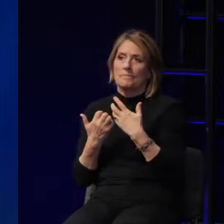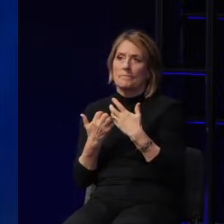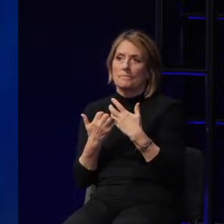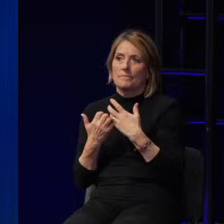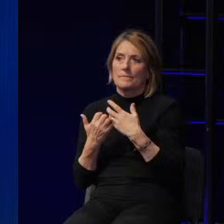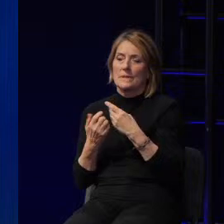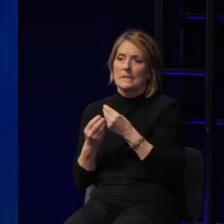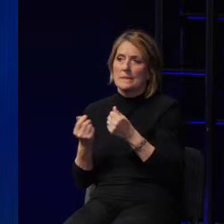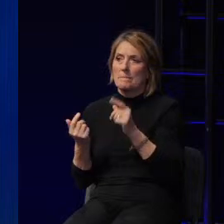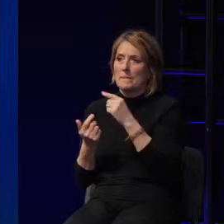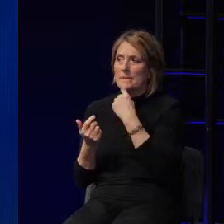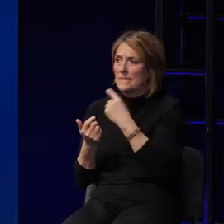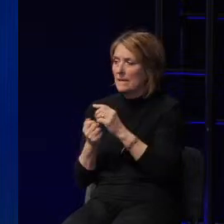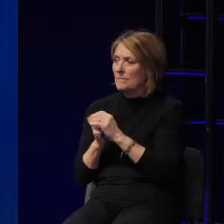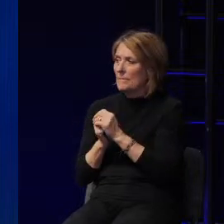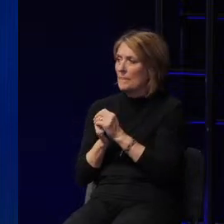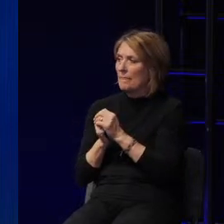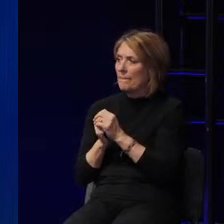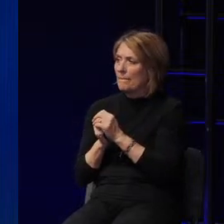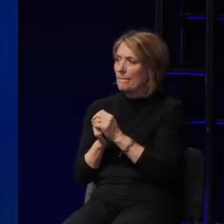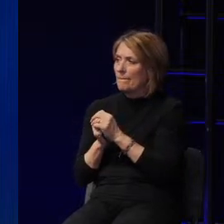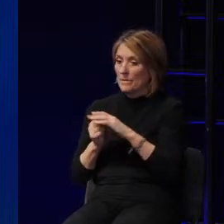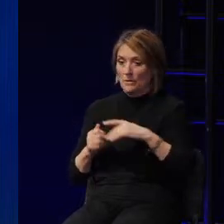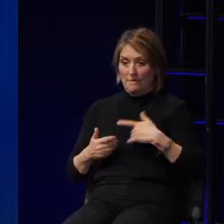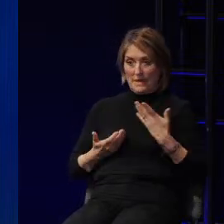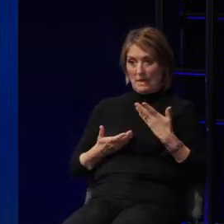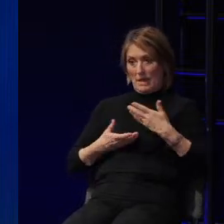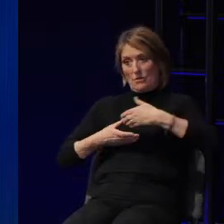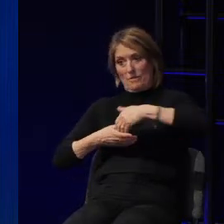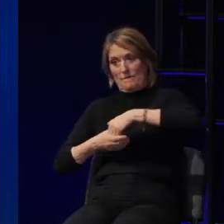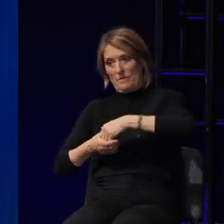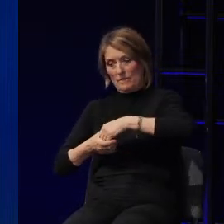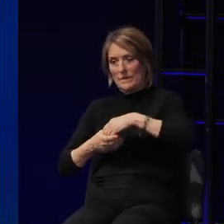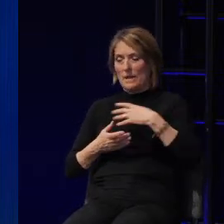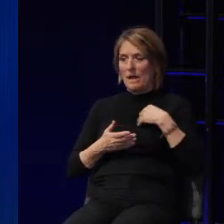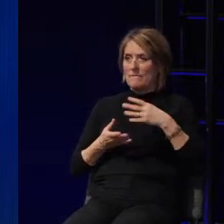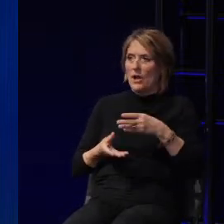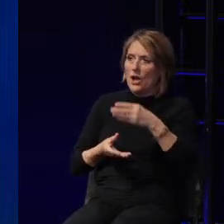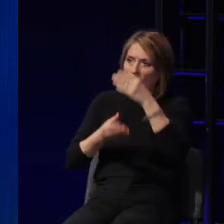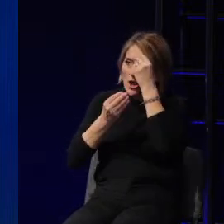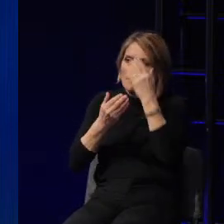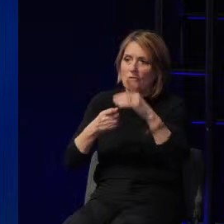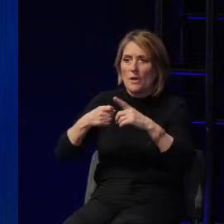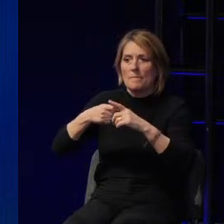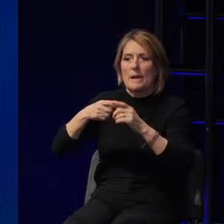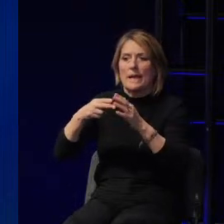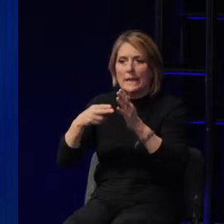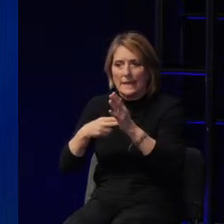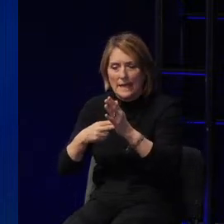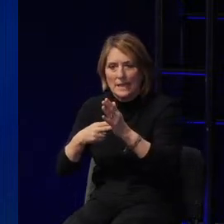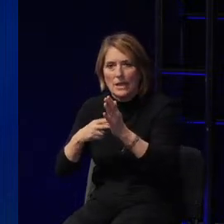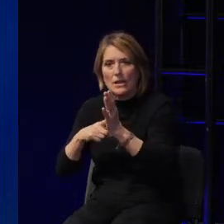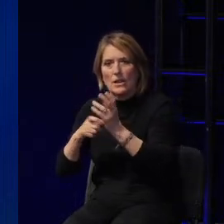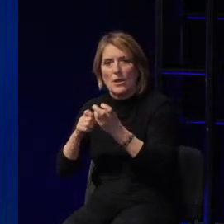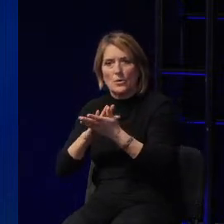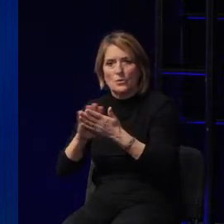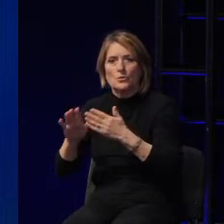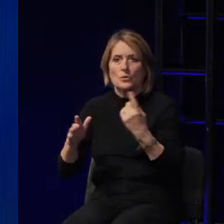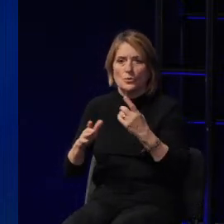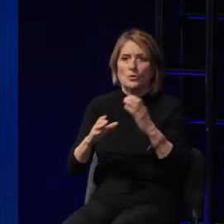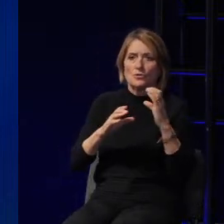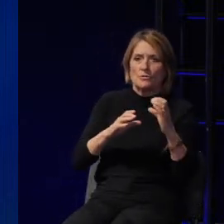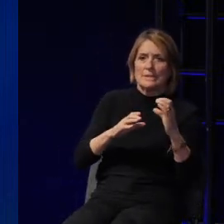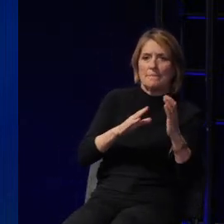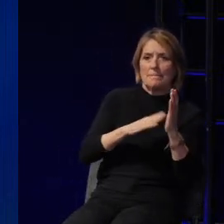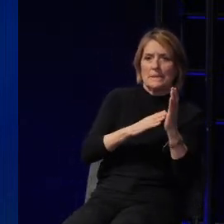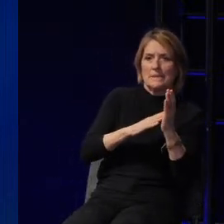filming is that you feel like you're participating. And I learned this from Ken Loach, which means I learned it from Chris Menges, who actually taught Ken Loach